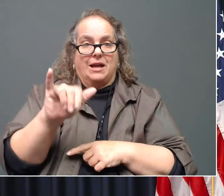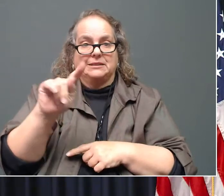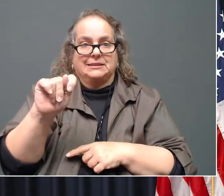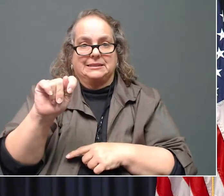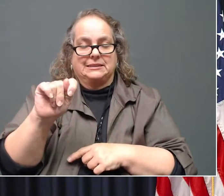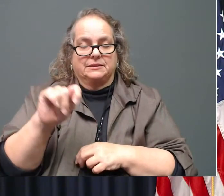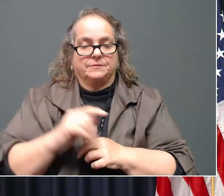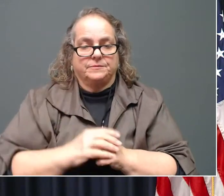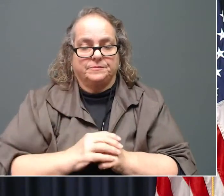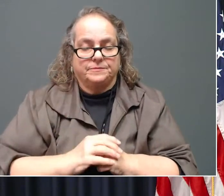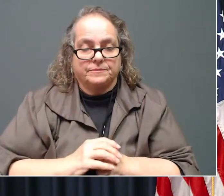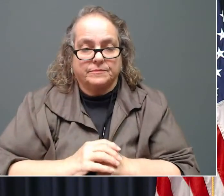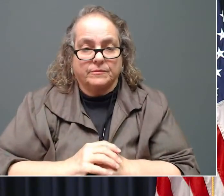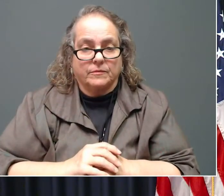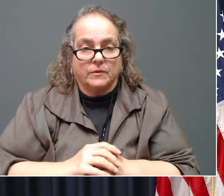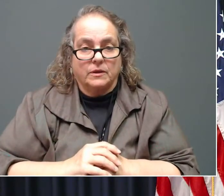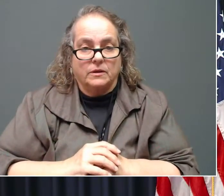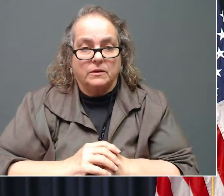They're very helpful.